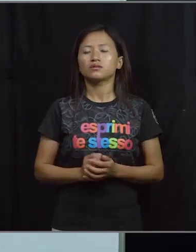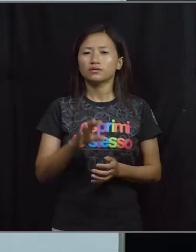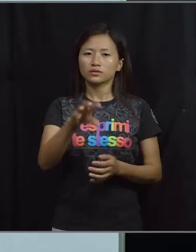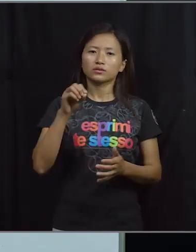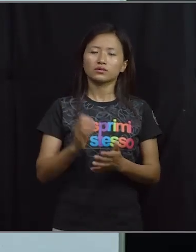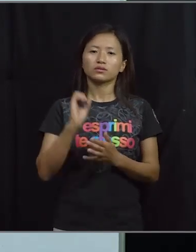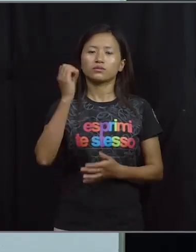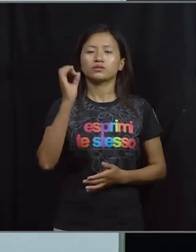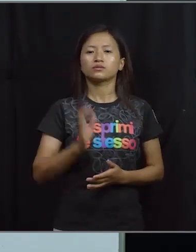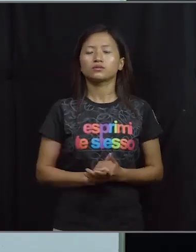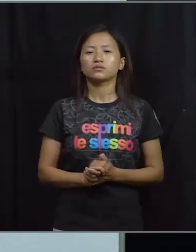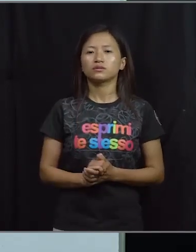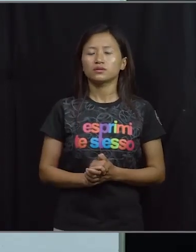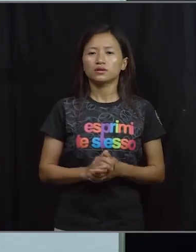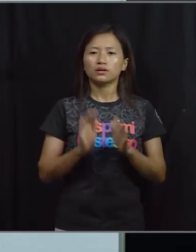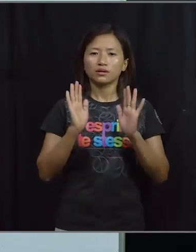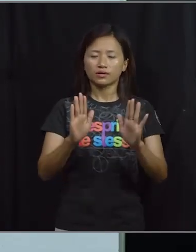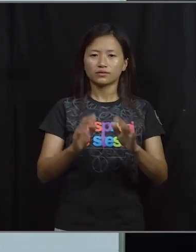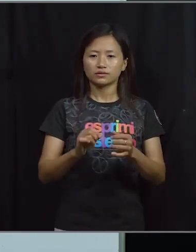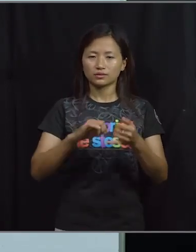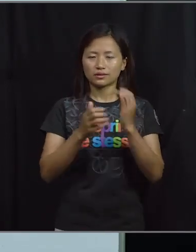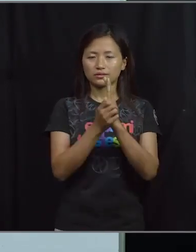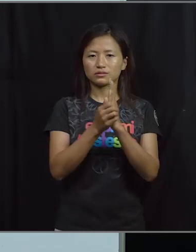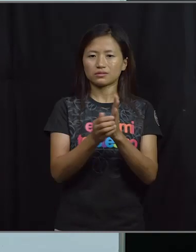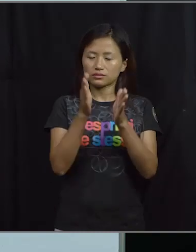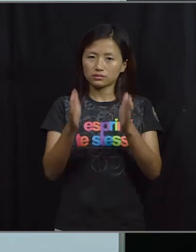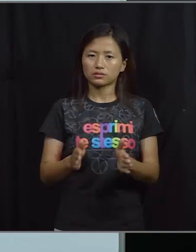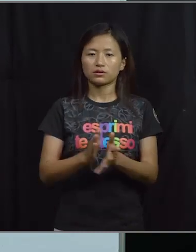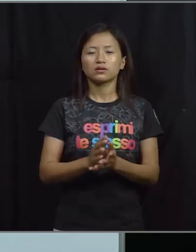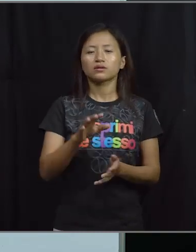the opportunity, after having this skill set, he or she